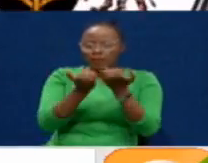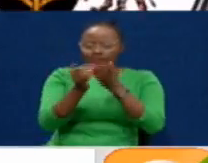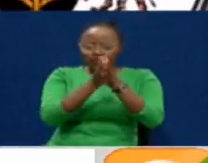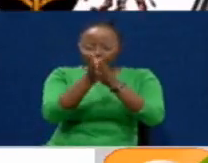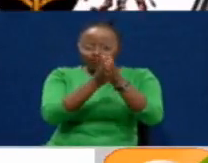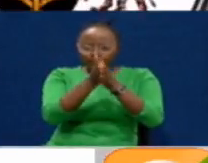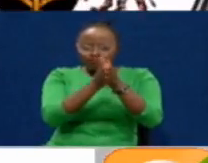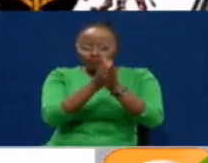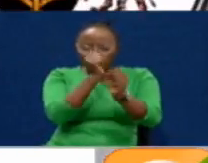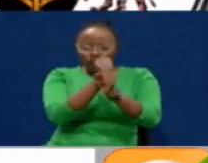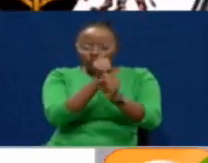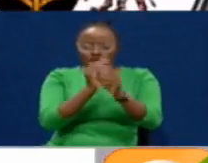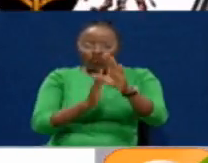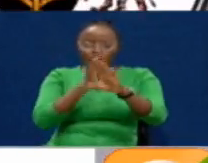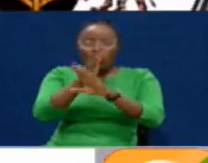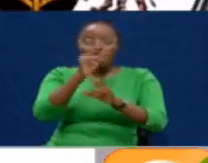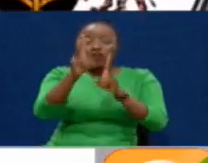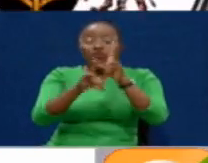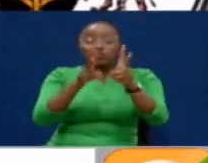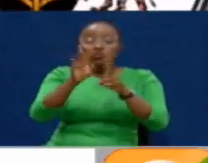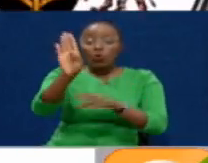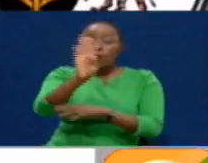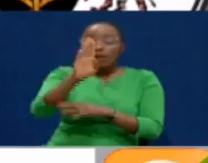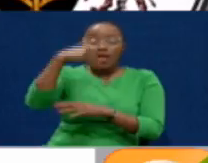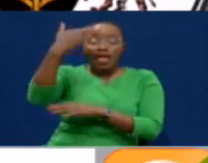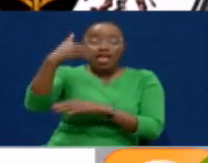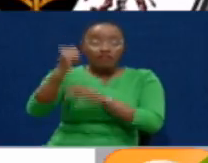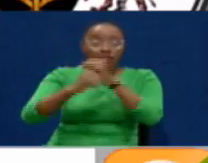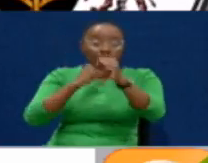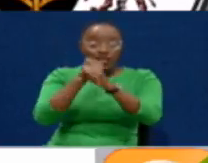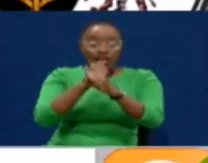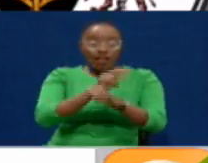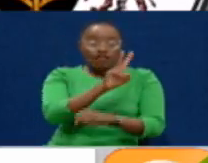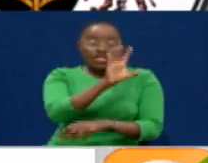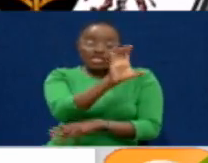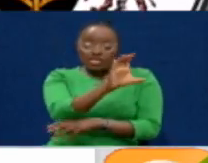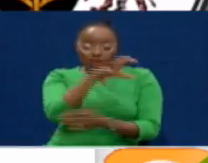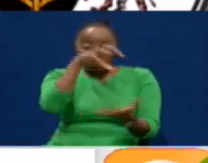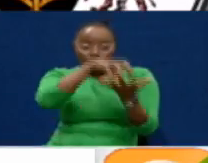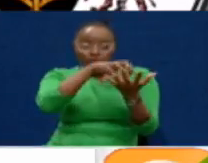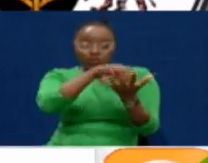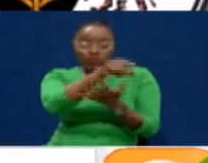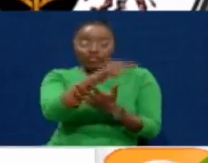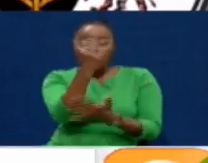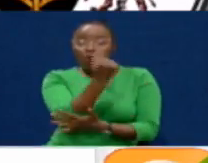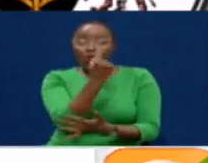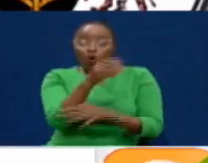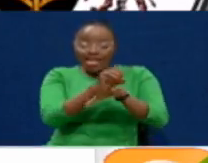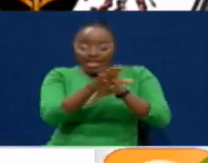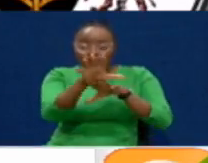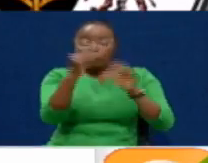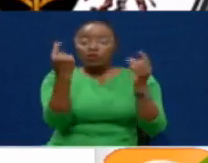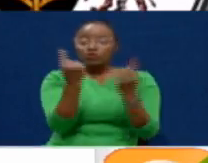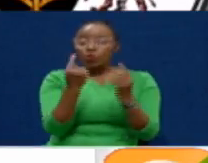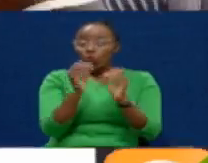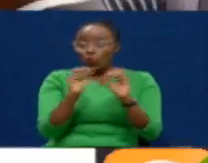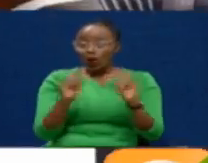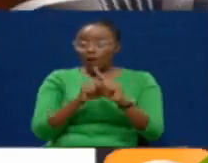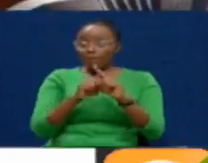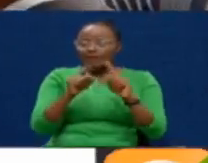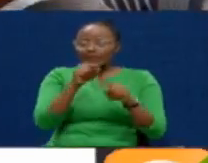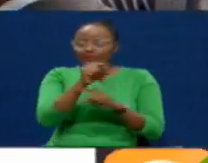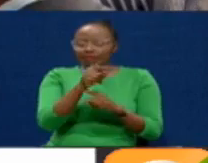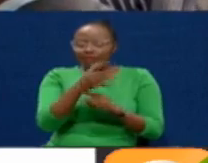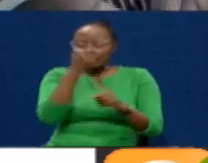interests running into over 22 billion shillings annually, the vice chancellor's seat is not only influential but a subject of